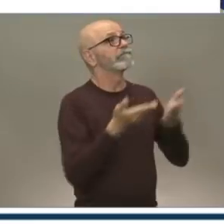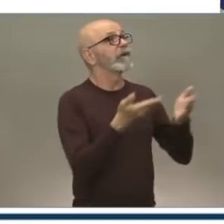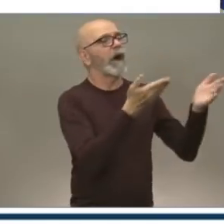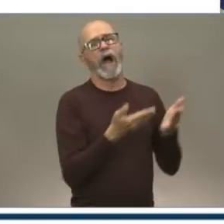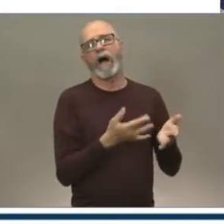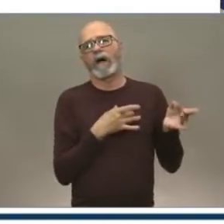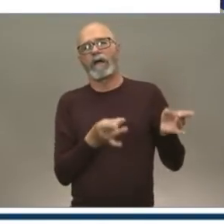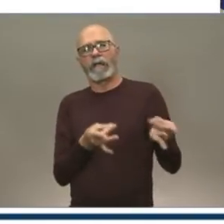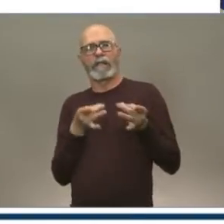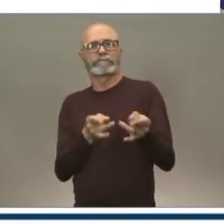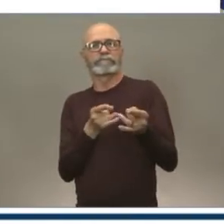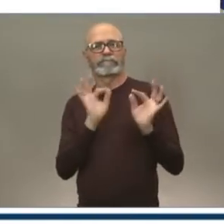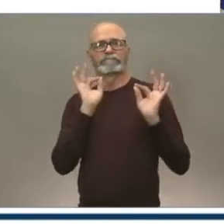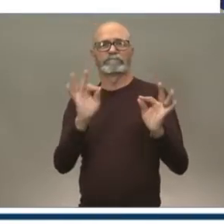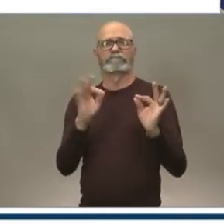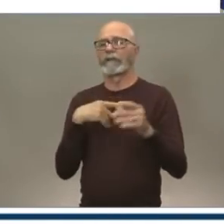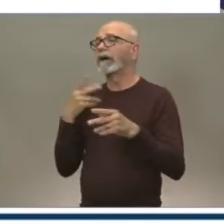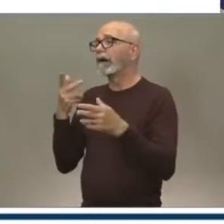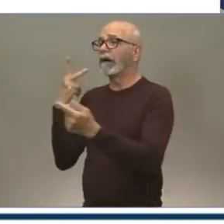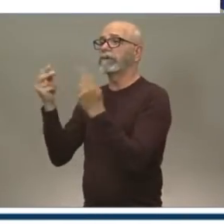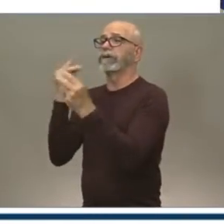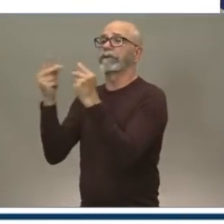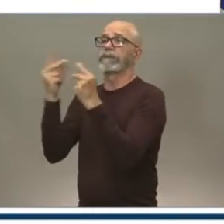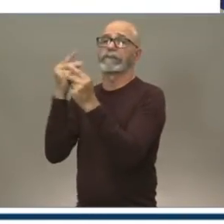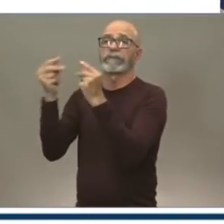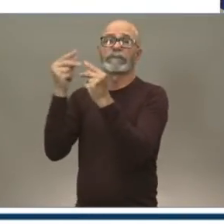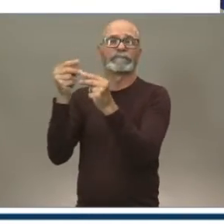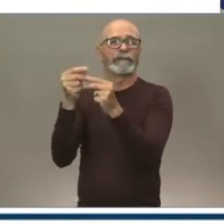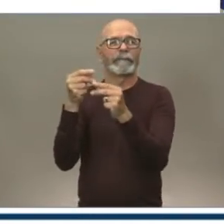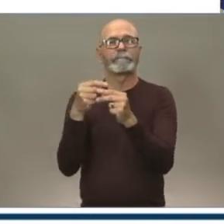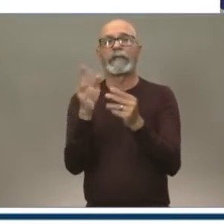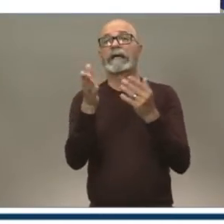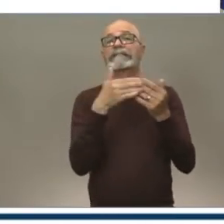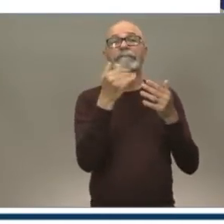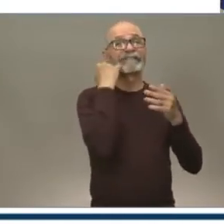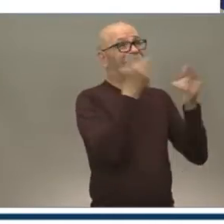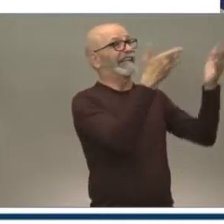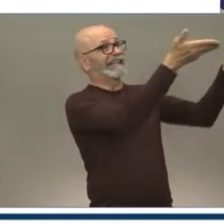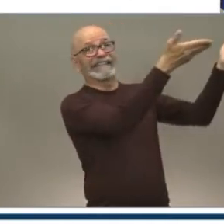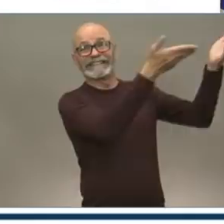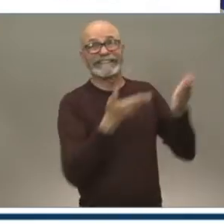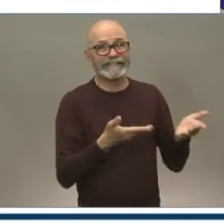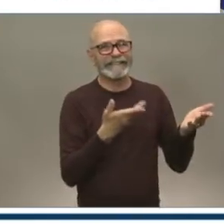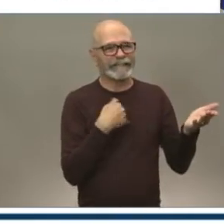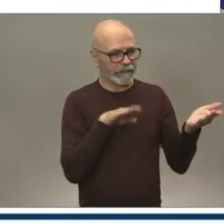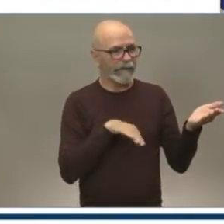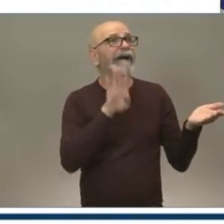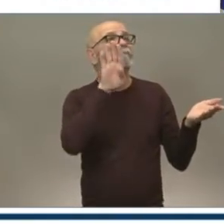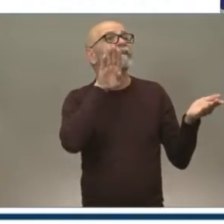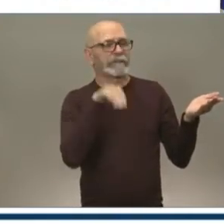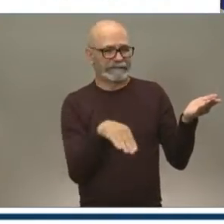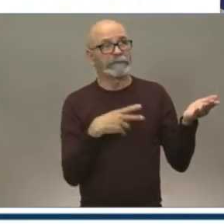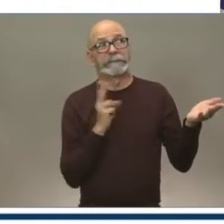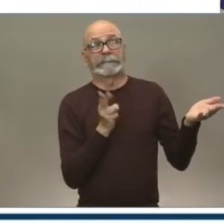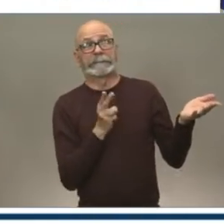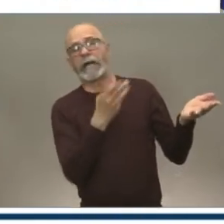government. And supply continues to fluctuate, but our system is designed to ramp up with more shipments coming.